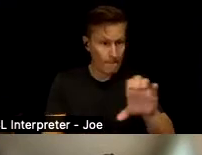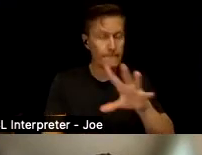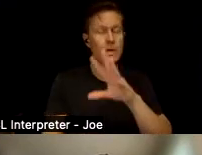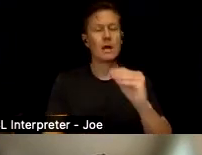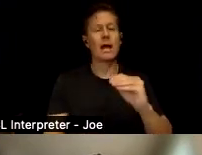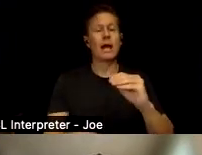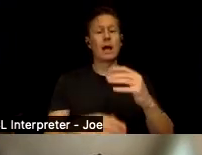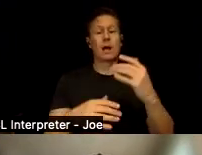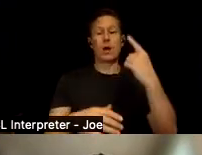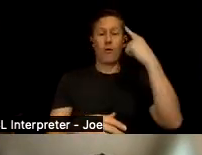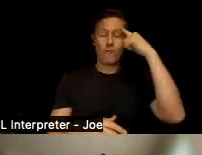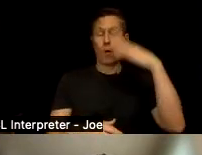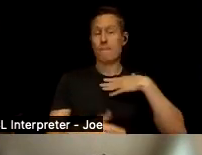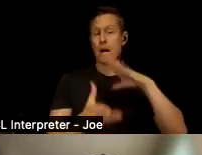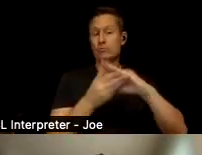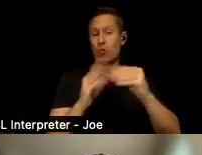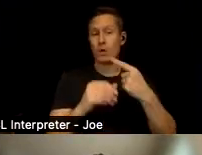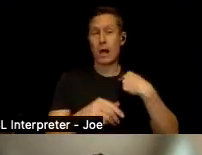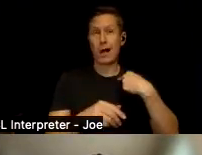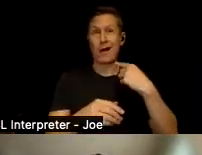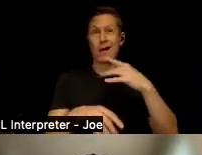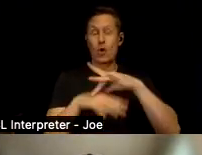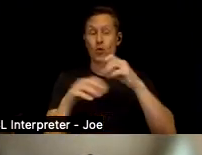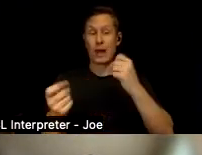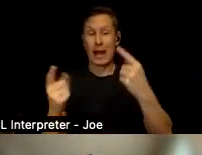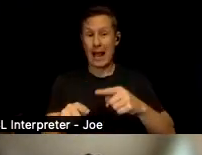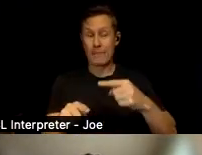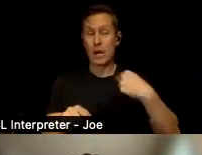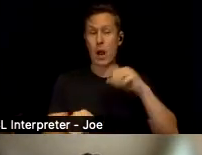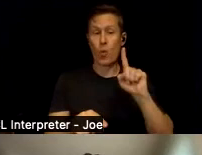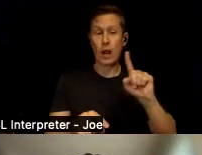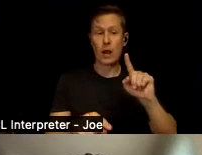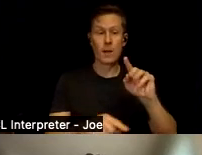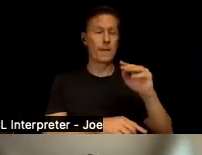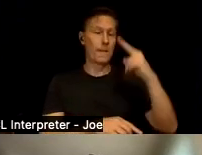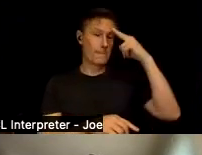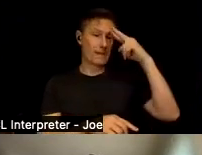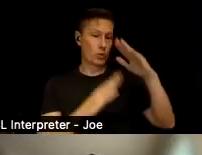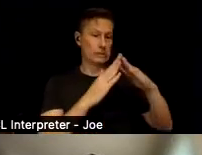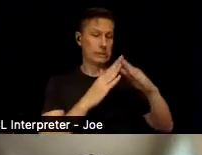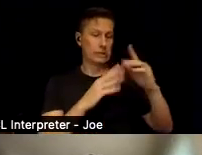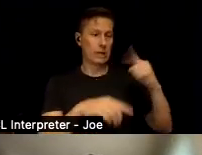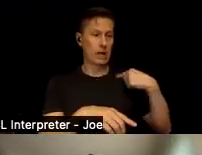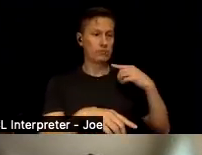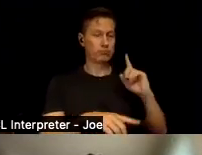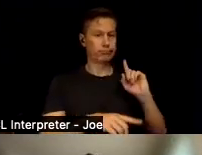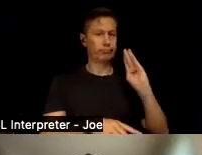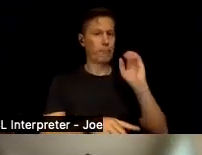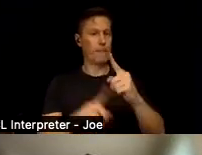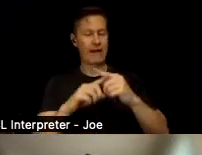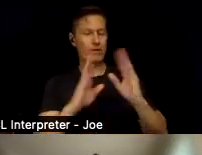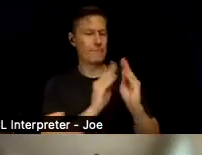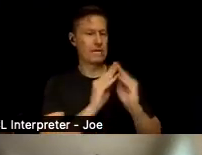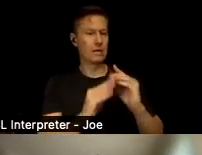the earthquake happened, I was in Mexico City, coming back from a meeting that day. And I didn't find out about the Landers